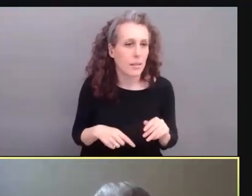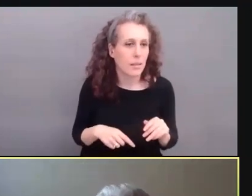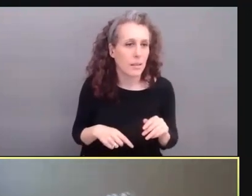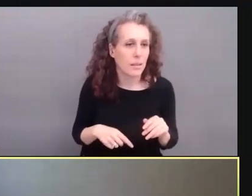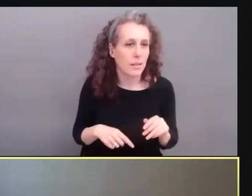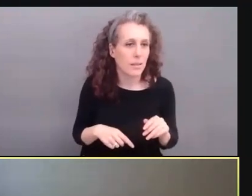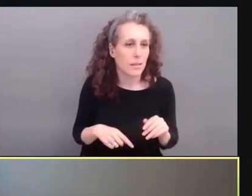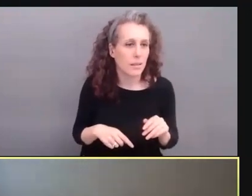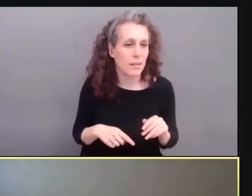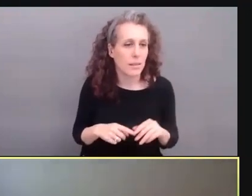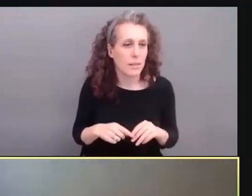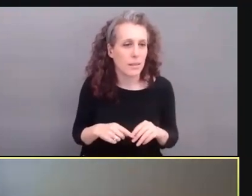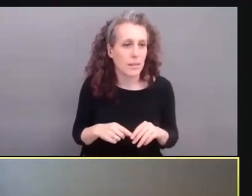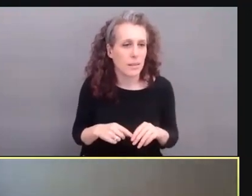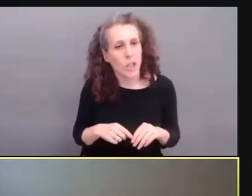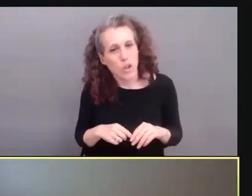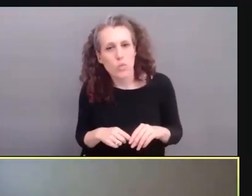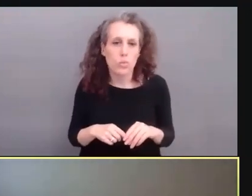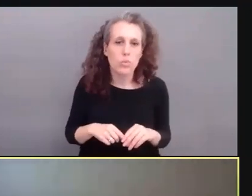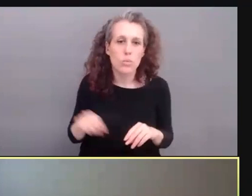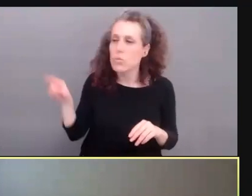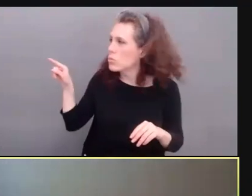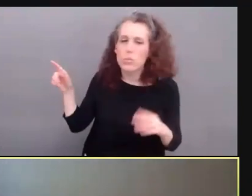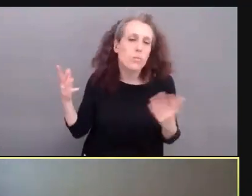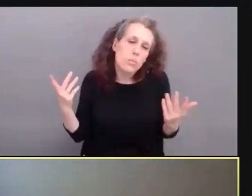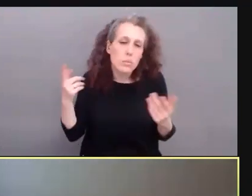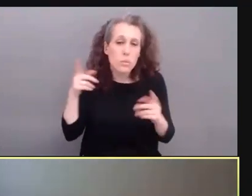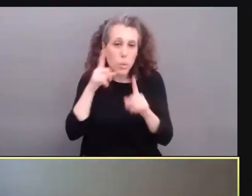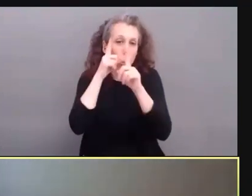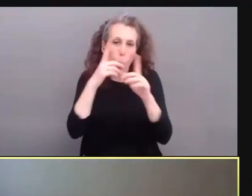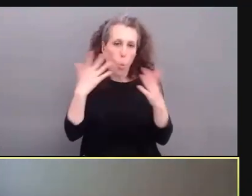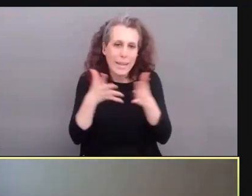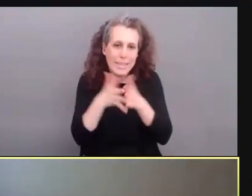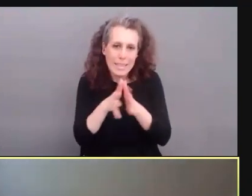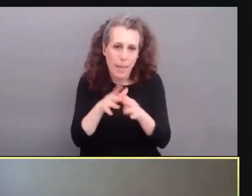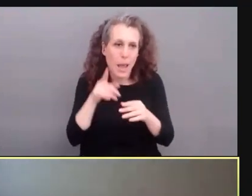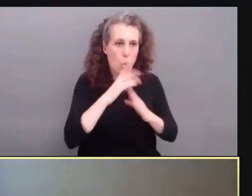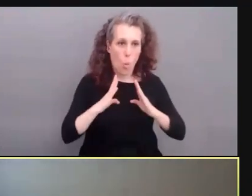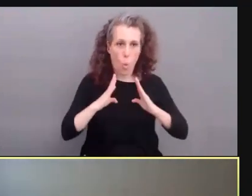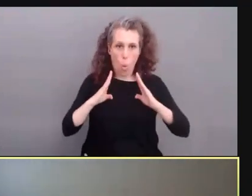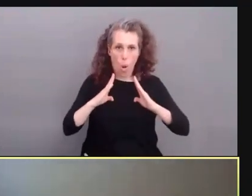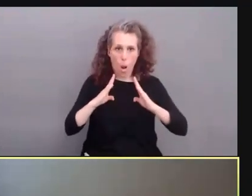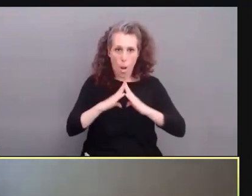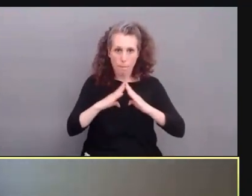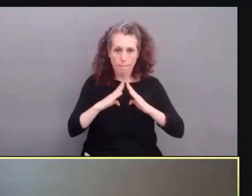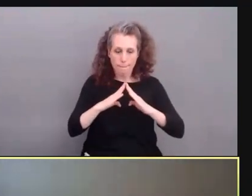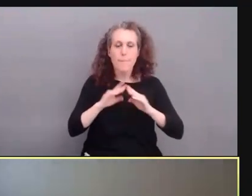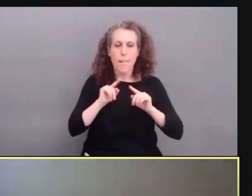is again an accessible route from when you at home look for information